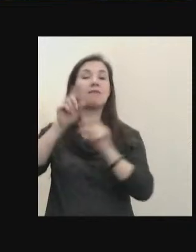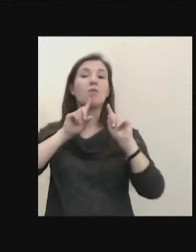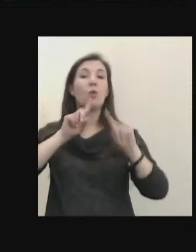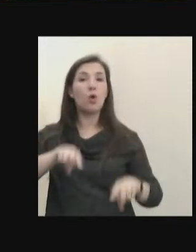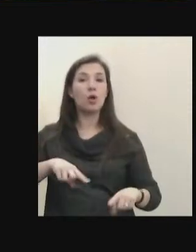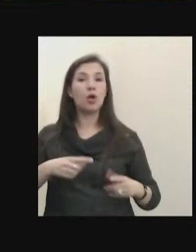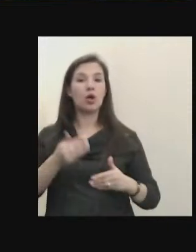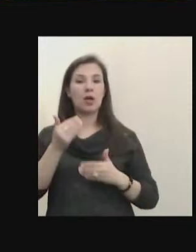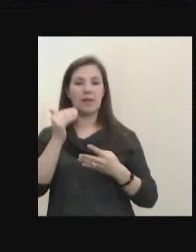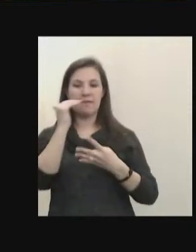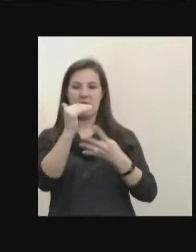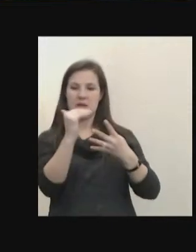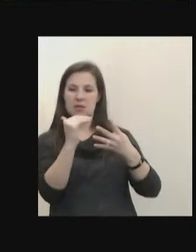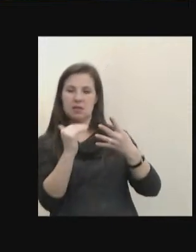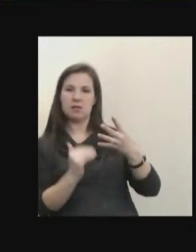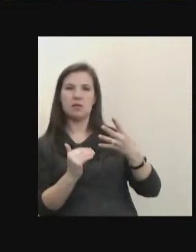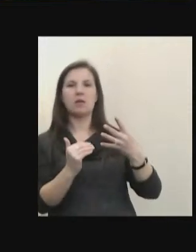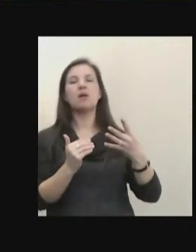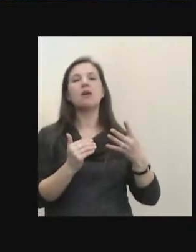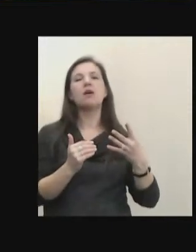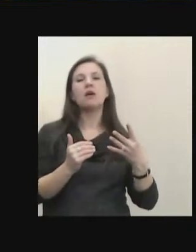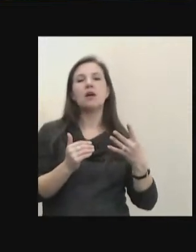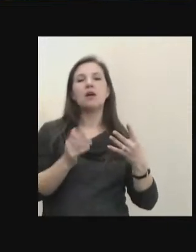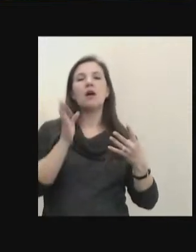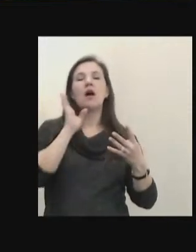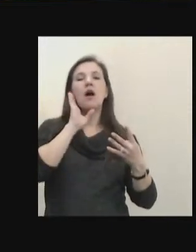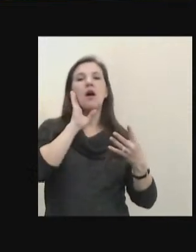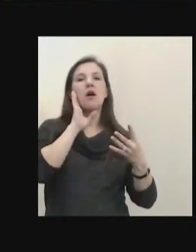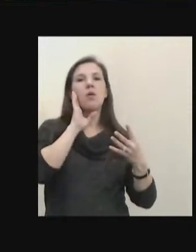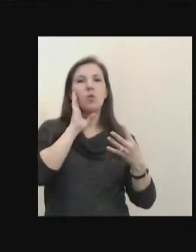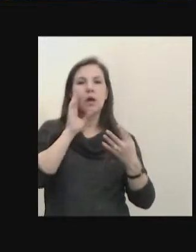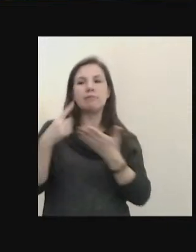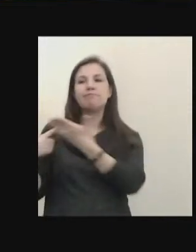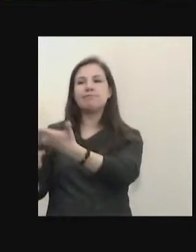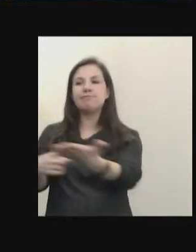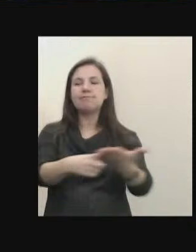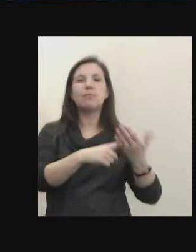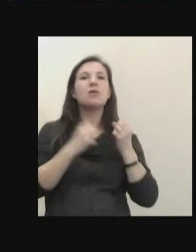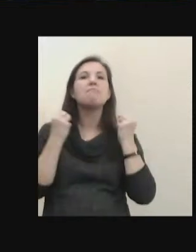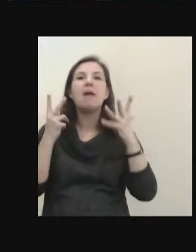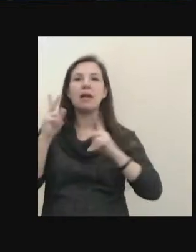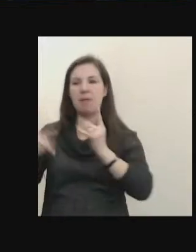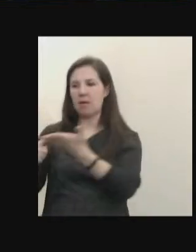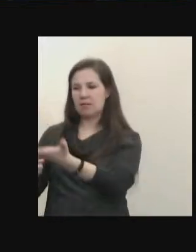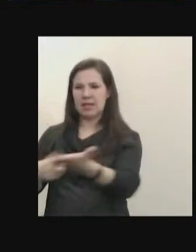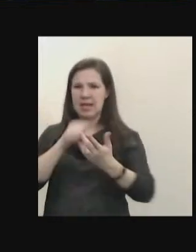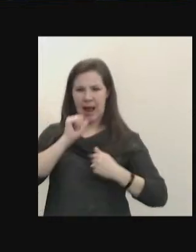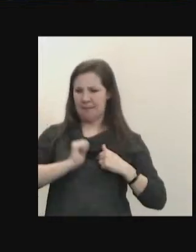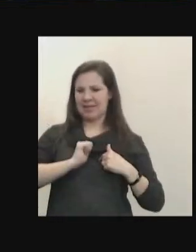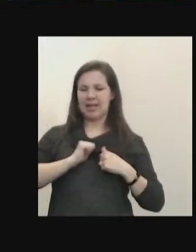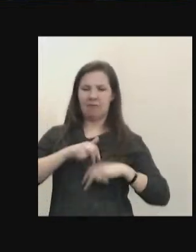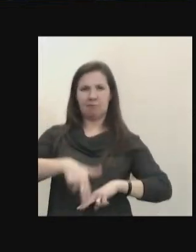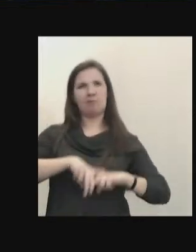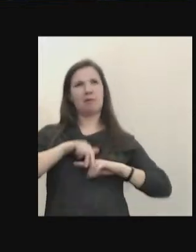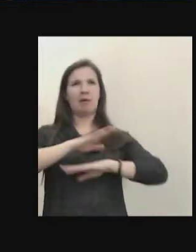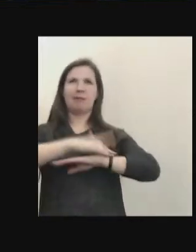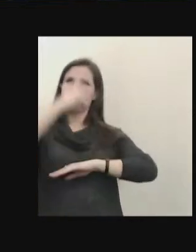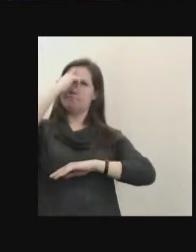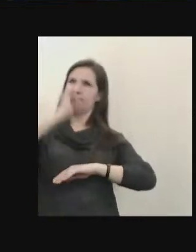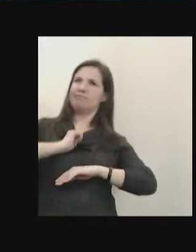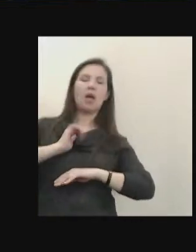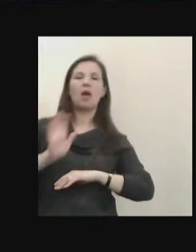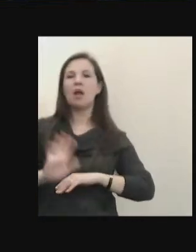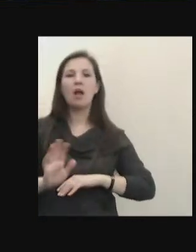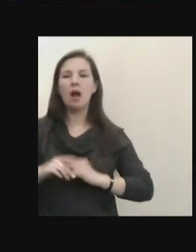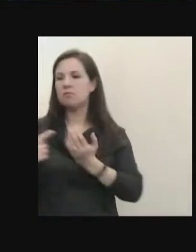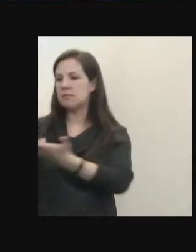phases will be made in concert with many other people. It's not going to be made just by me sitting at my desk. We're going to get the information from